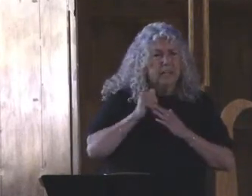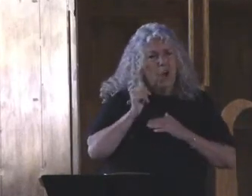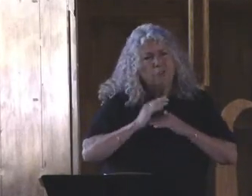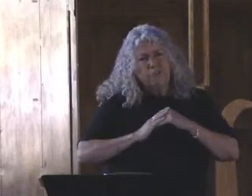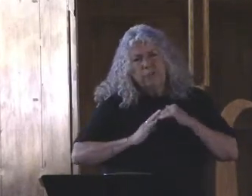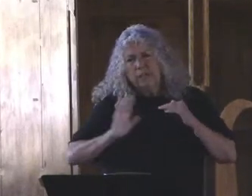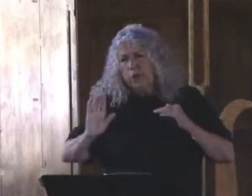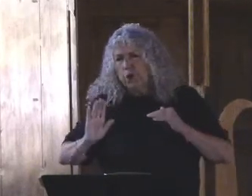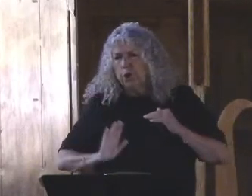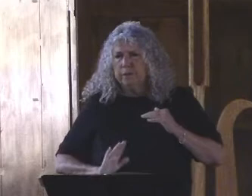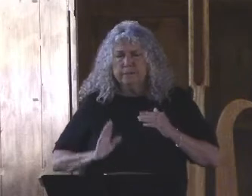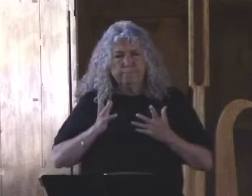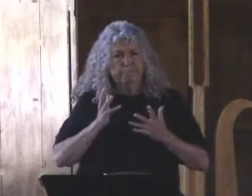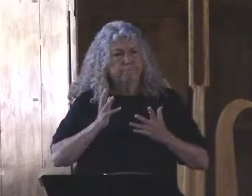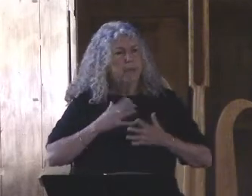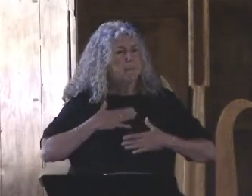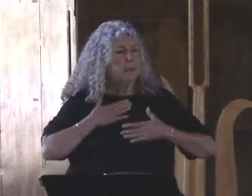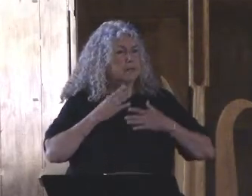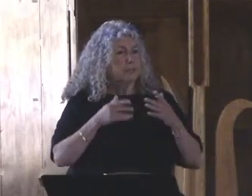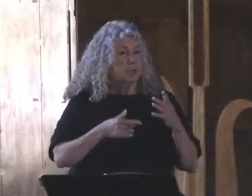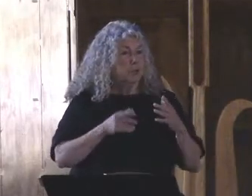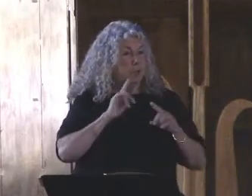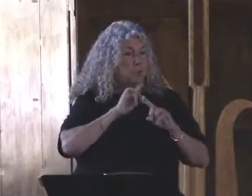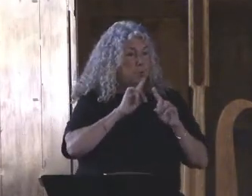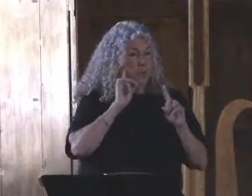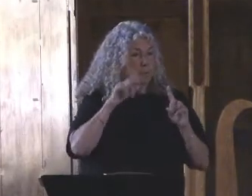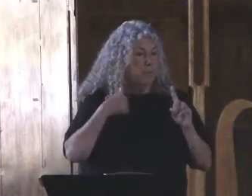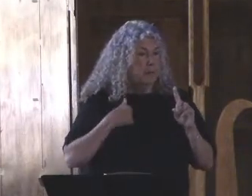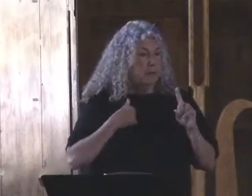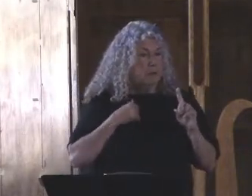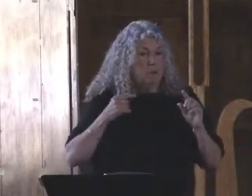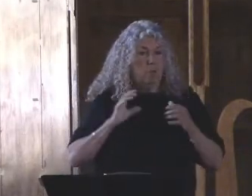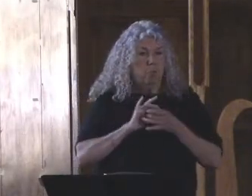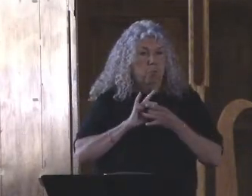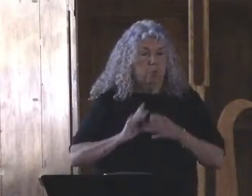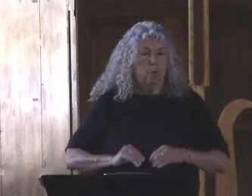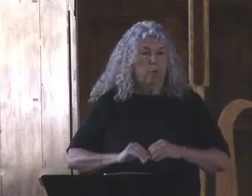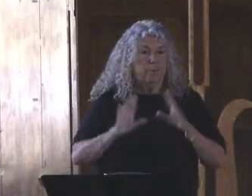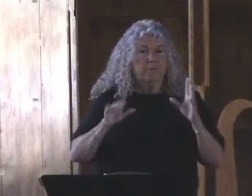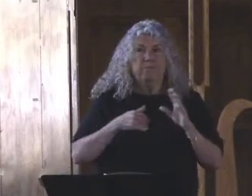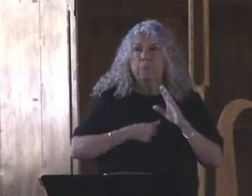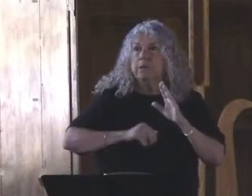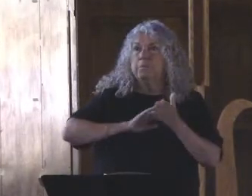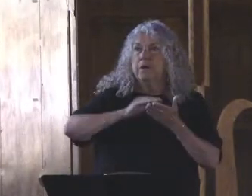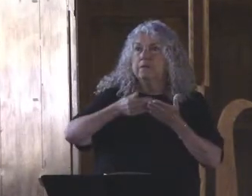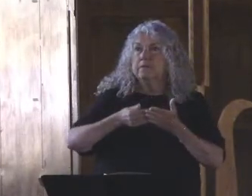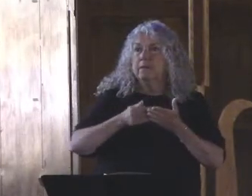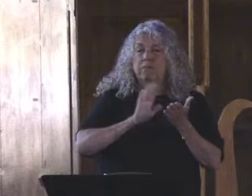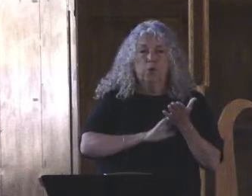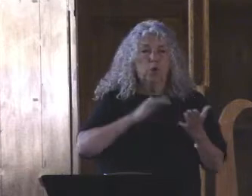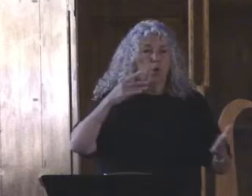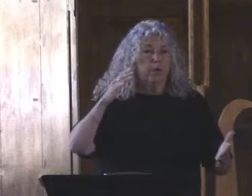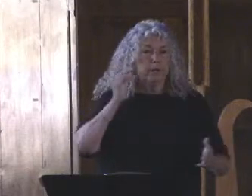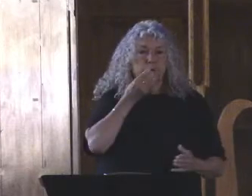her comfort, that you may drink deeply with delight from the abundance of her